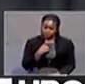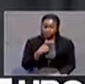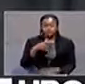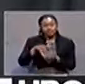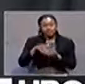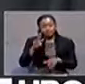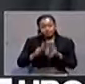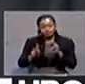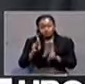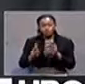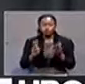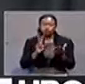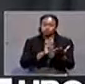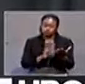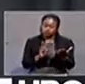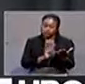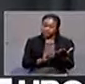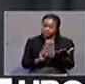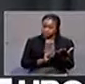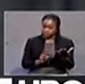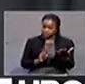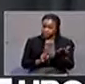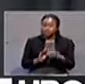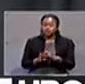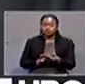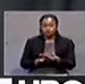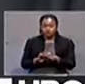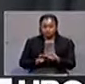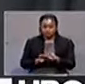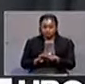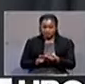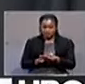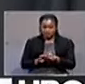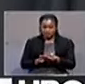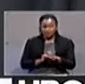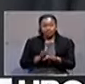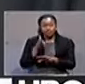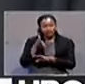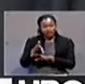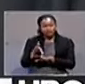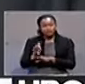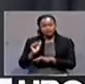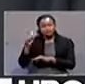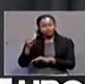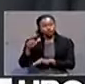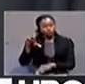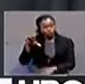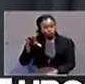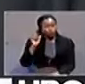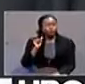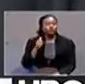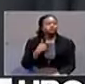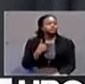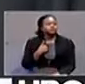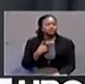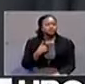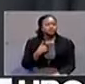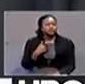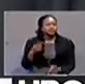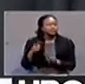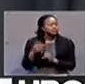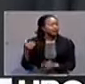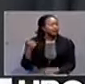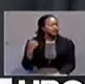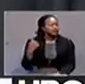read the reading in Uganda, and after that he called and asked,